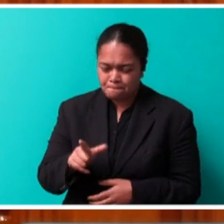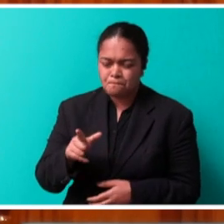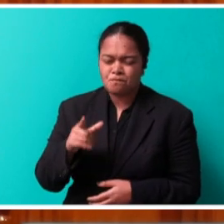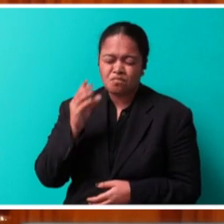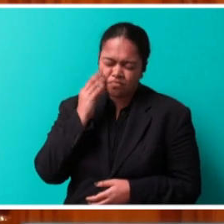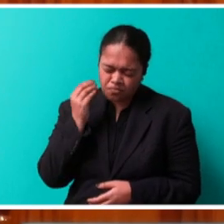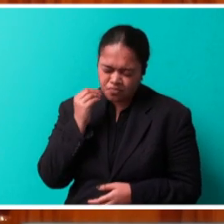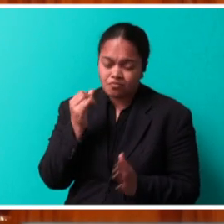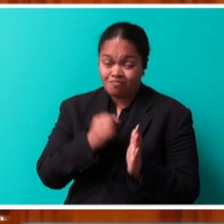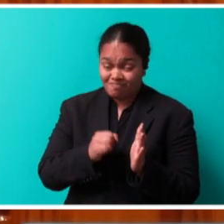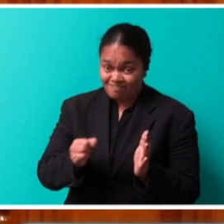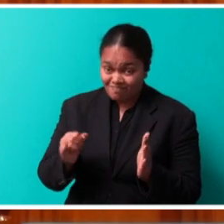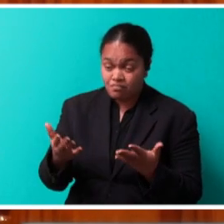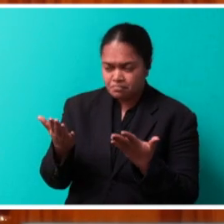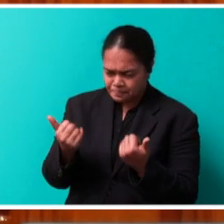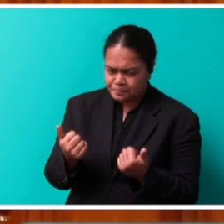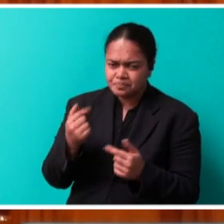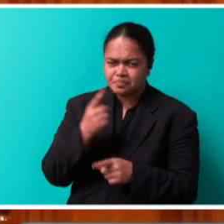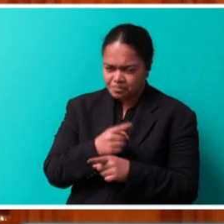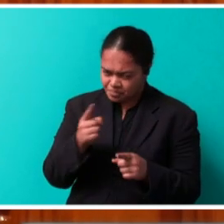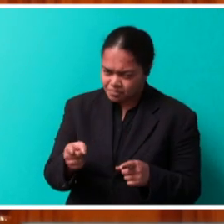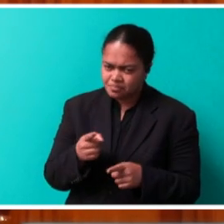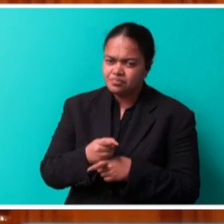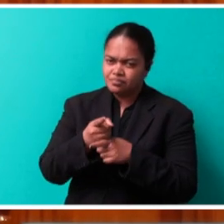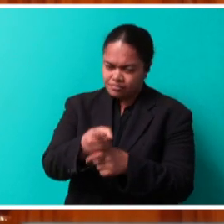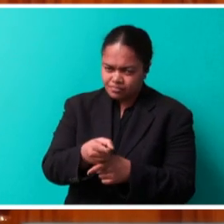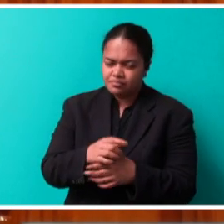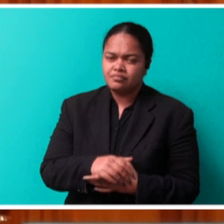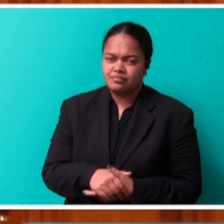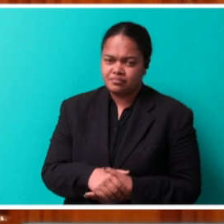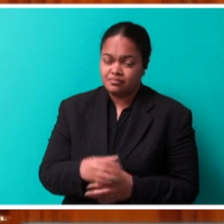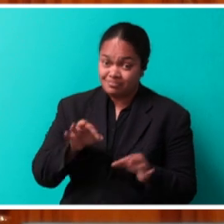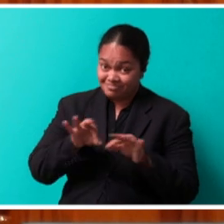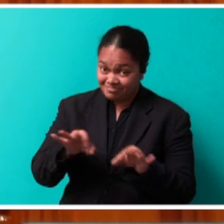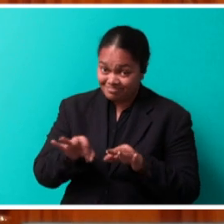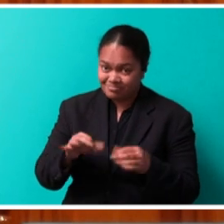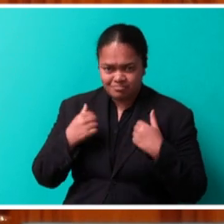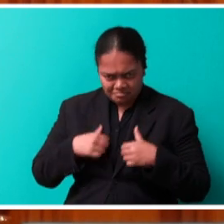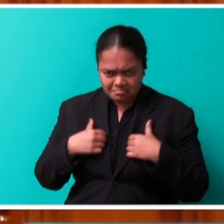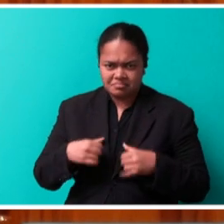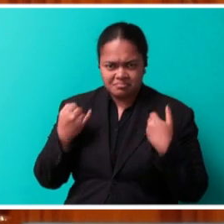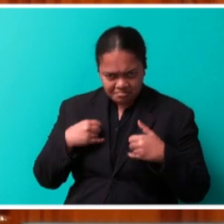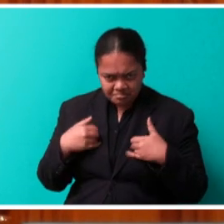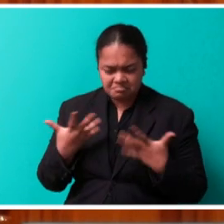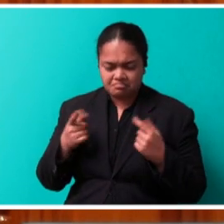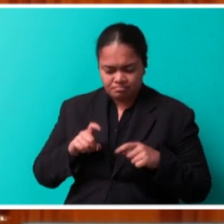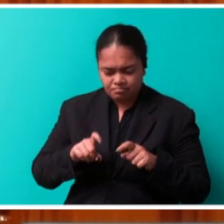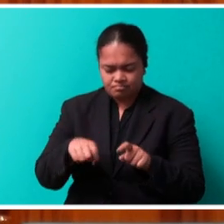we welcome the guidance and oversight to help ensure that our plans are practical, sustainable,